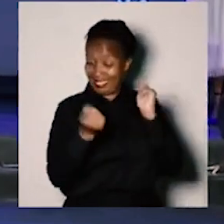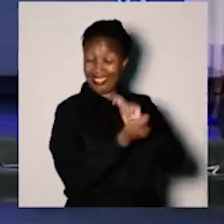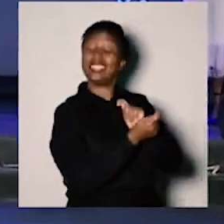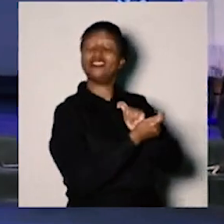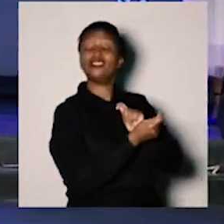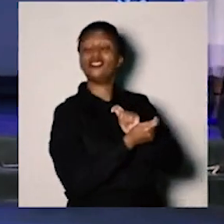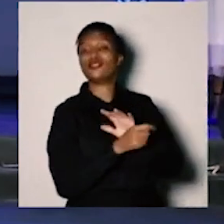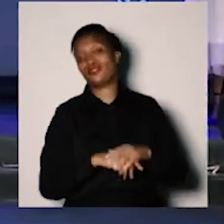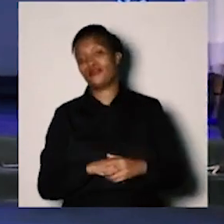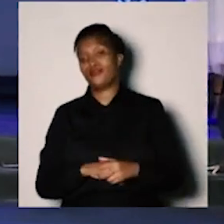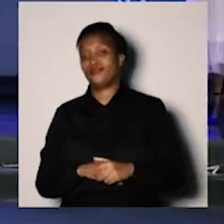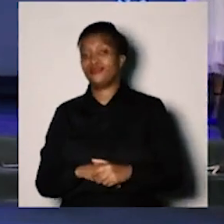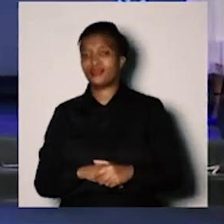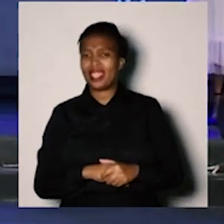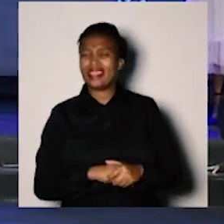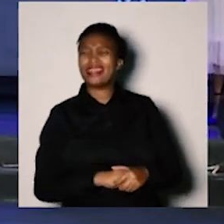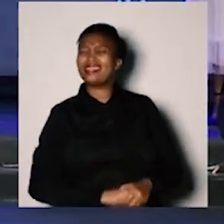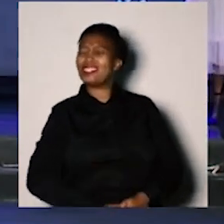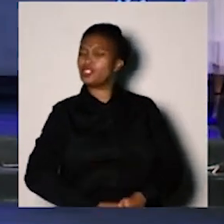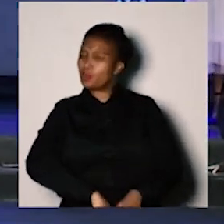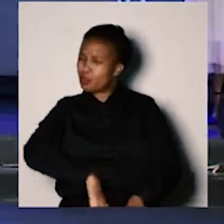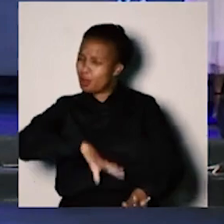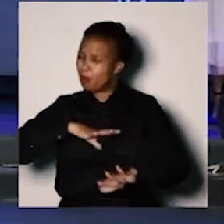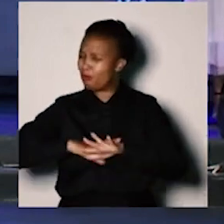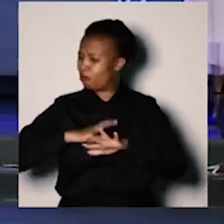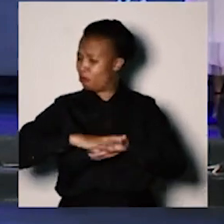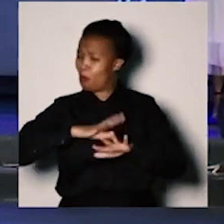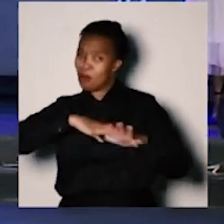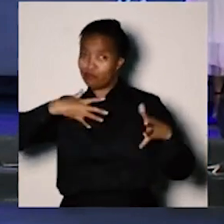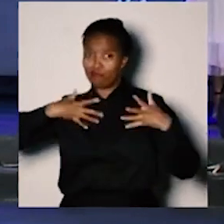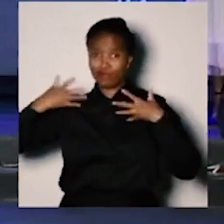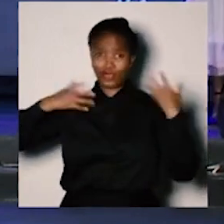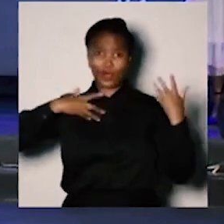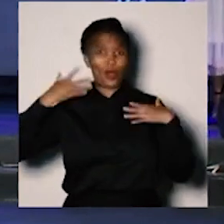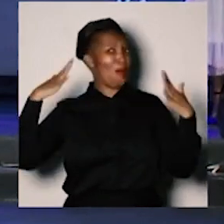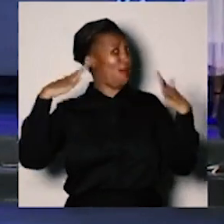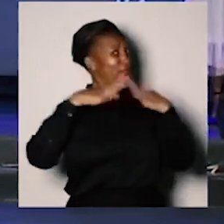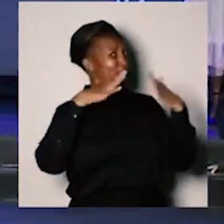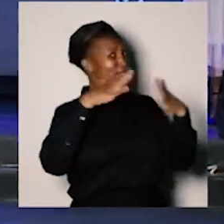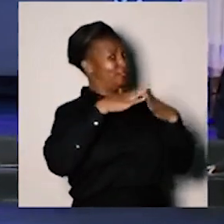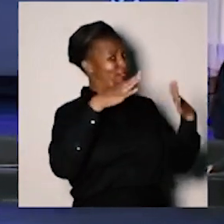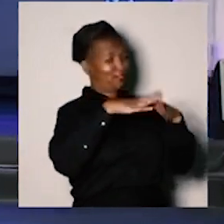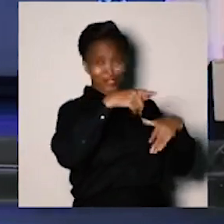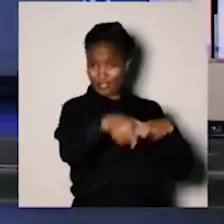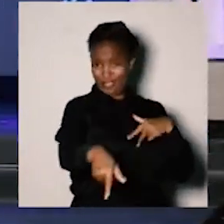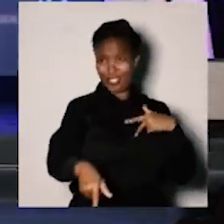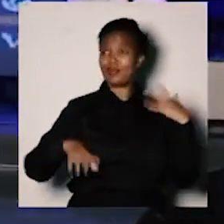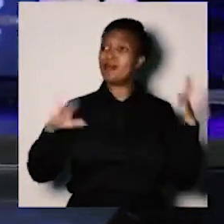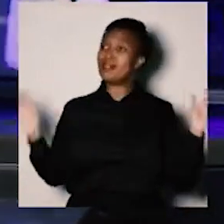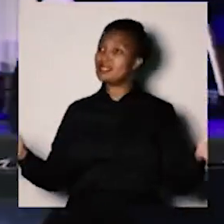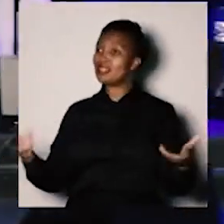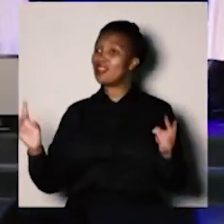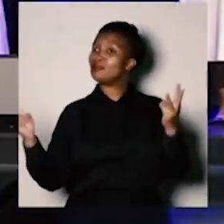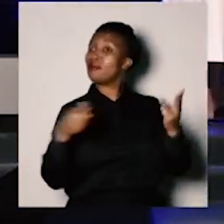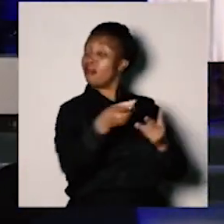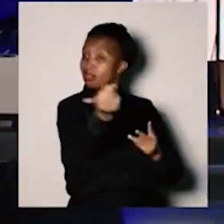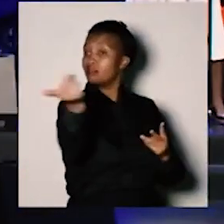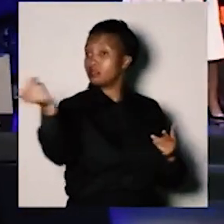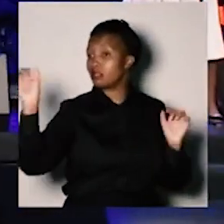here. I think there should be a lot more joy in this church. I think we must encourage these people even more. Oh,